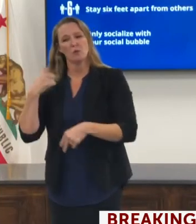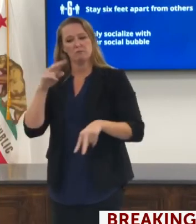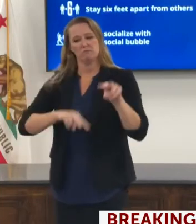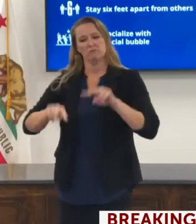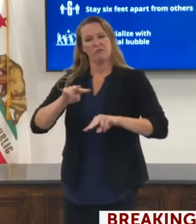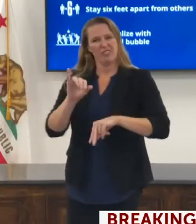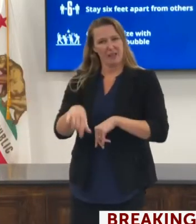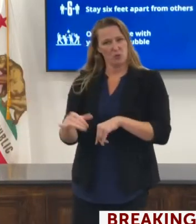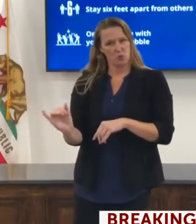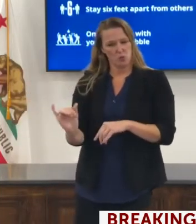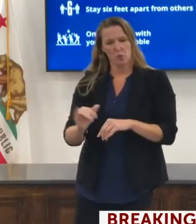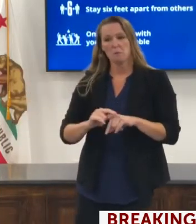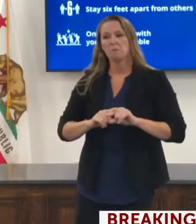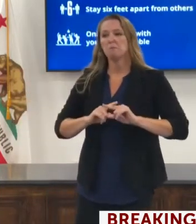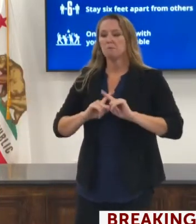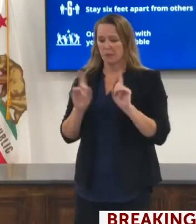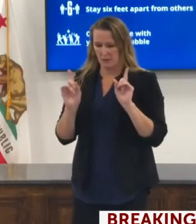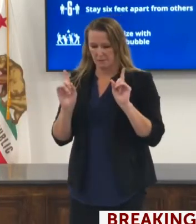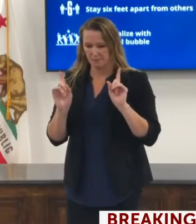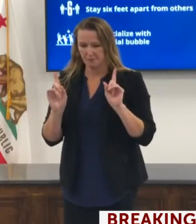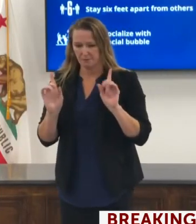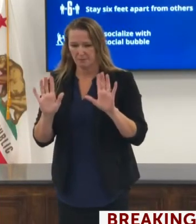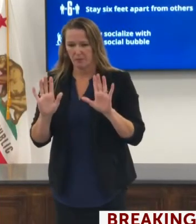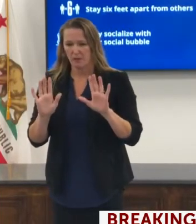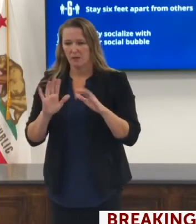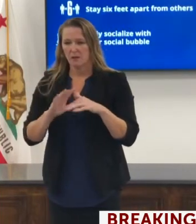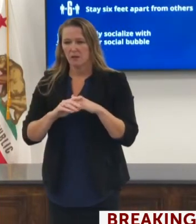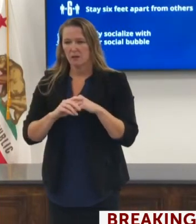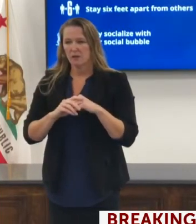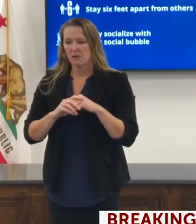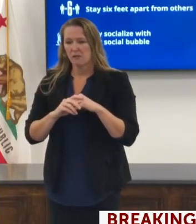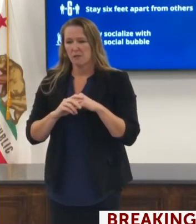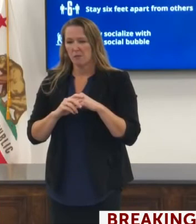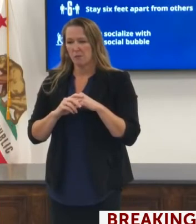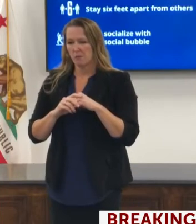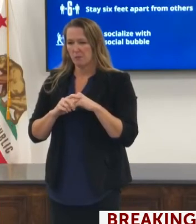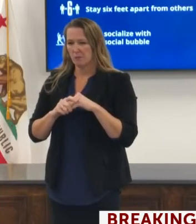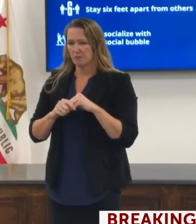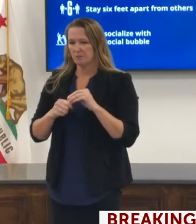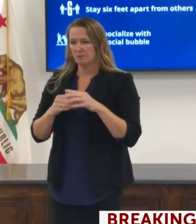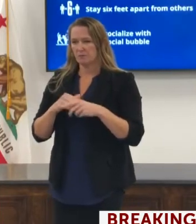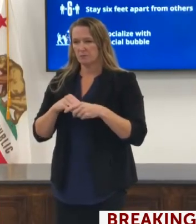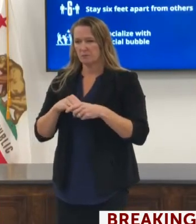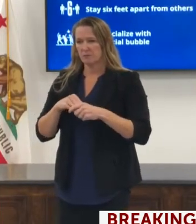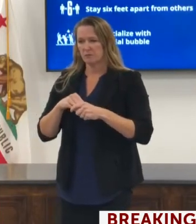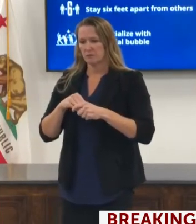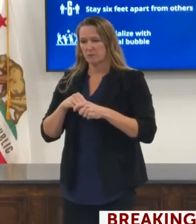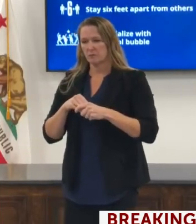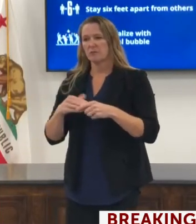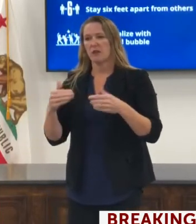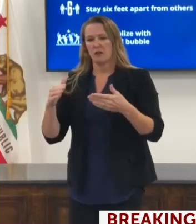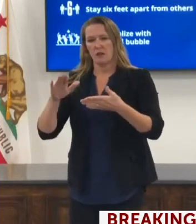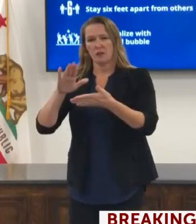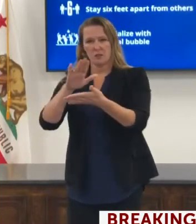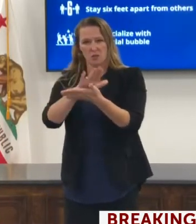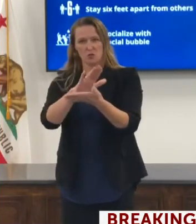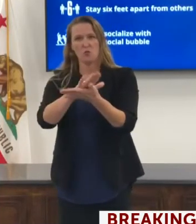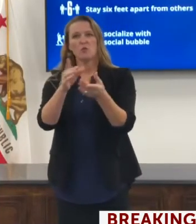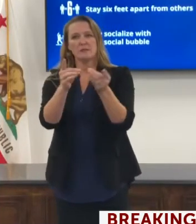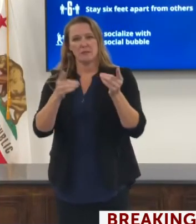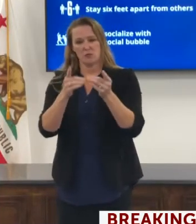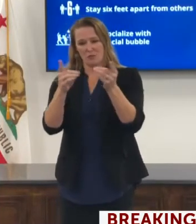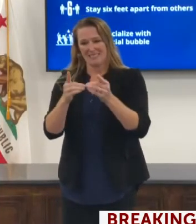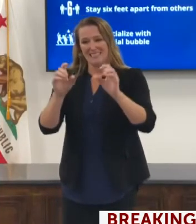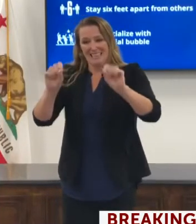But notwithstanding the opportunity to open, we also have just received three now, as